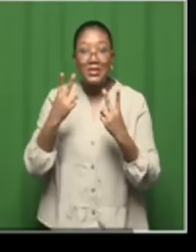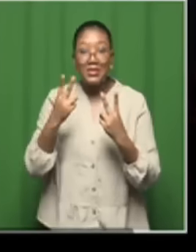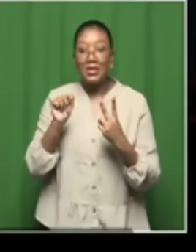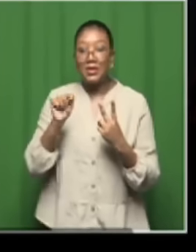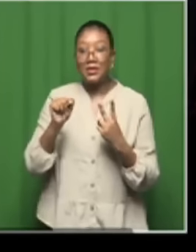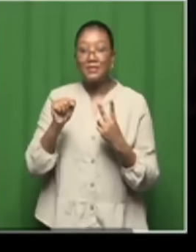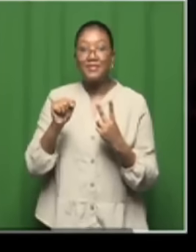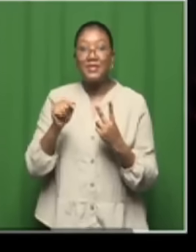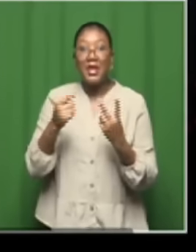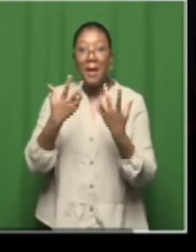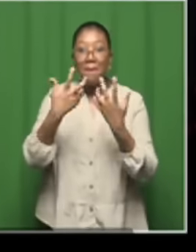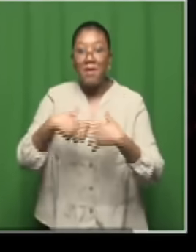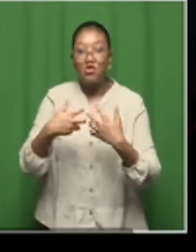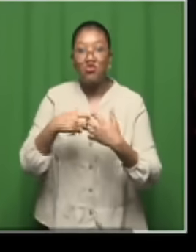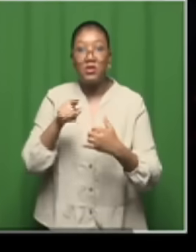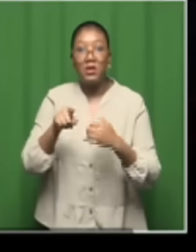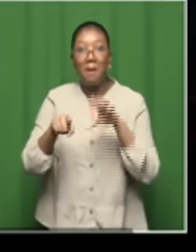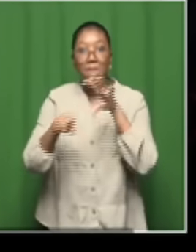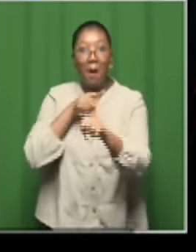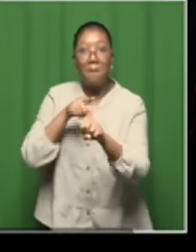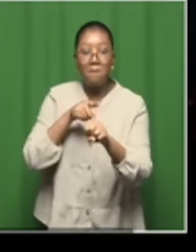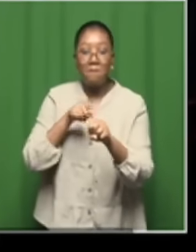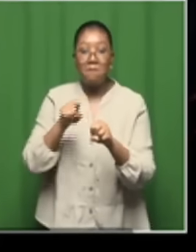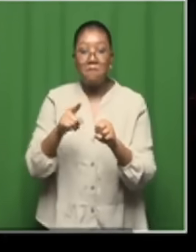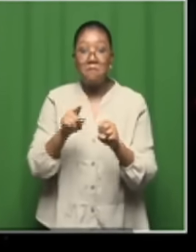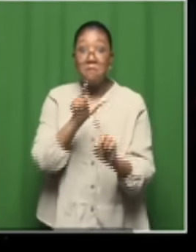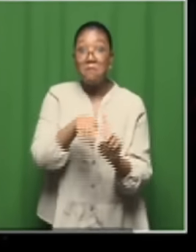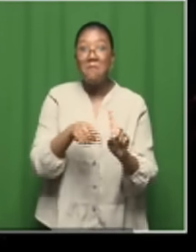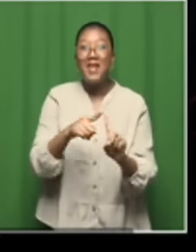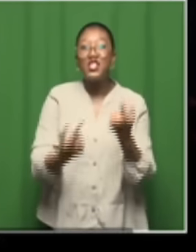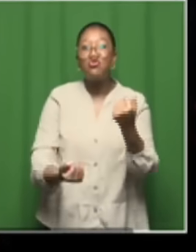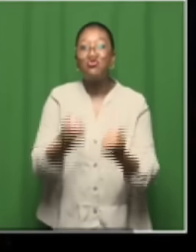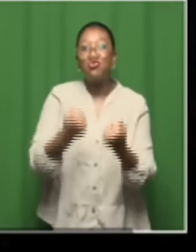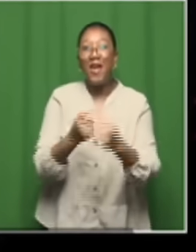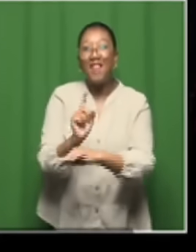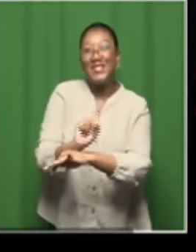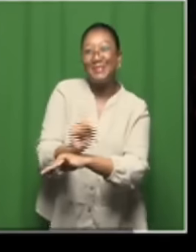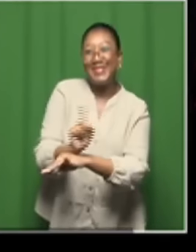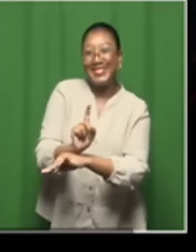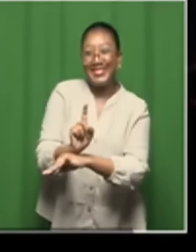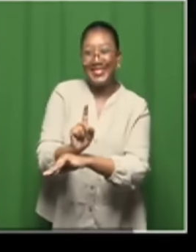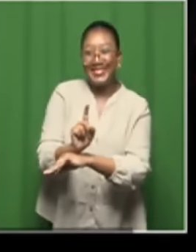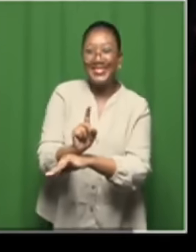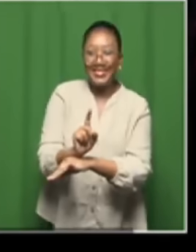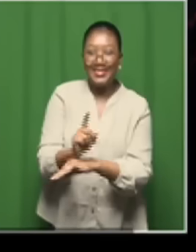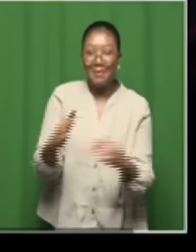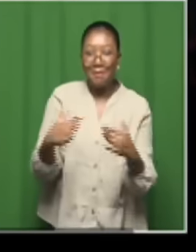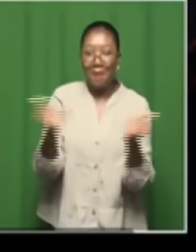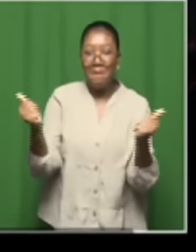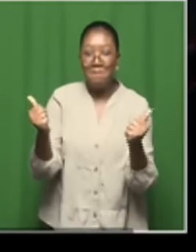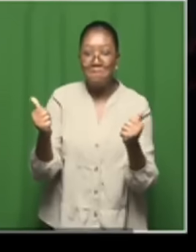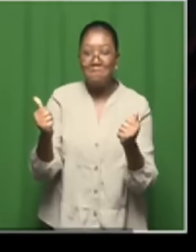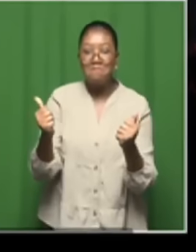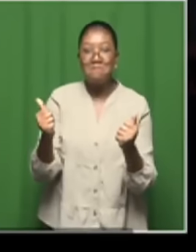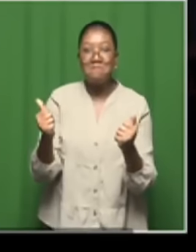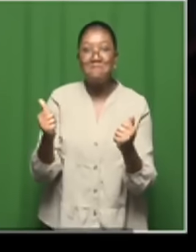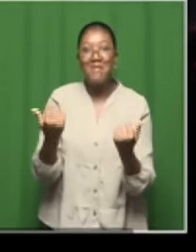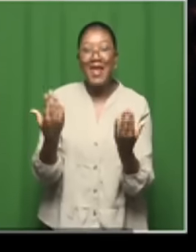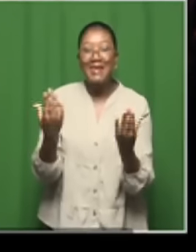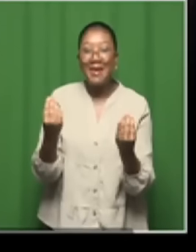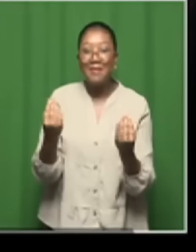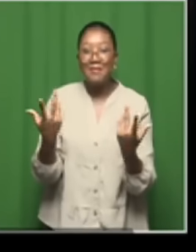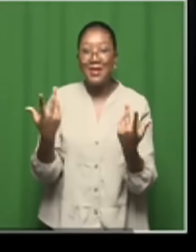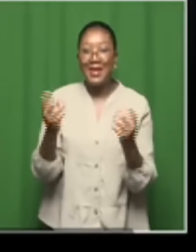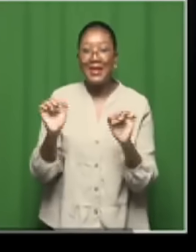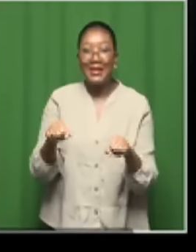recorder machine to eliminate all discrepancies that might been picked up by the motor vehicle. It can be